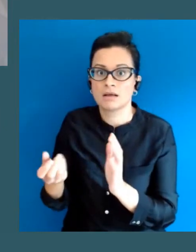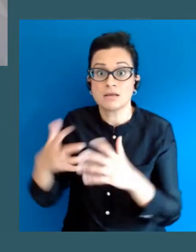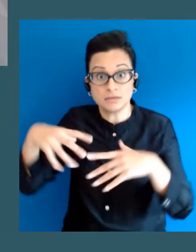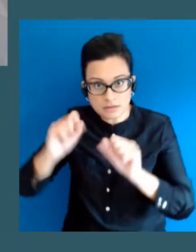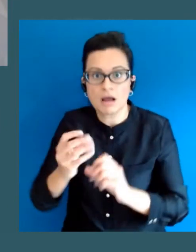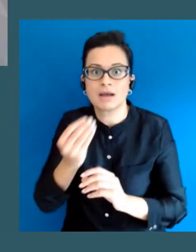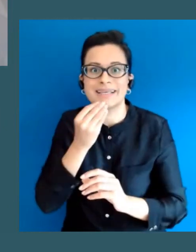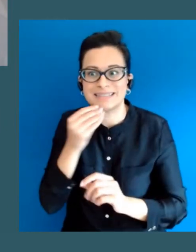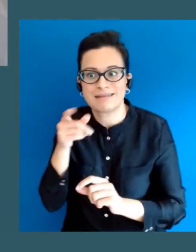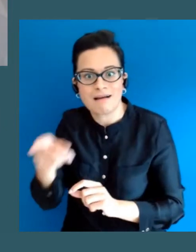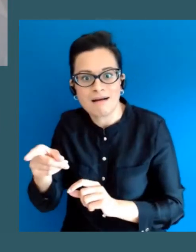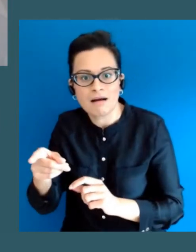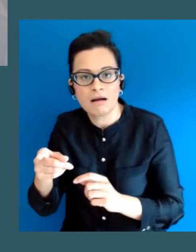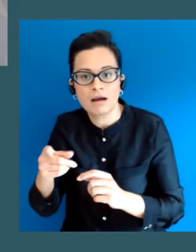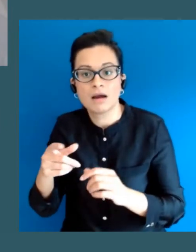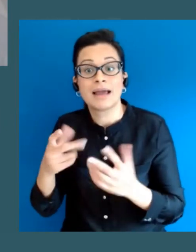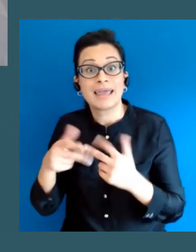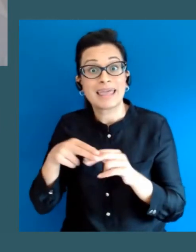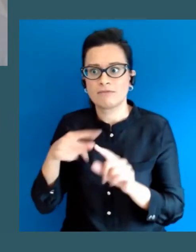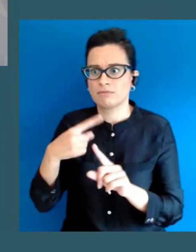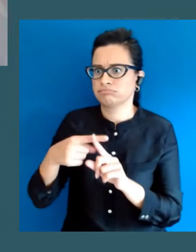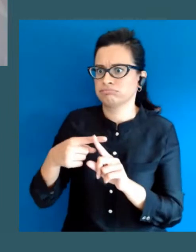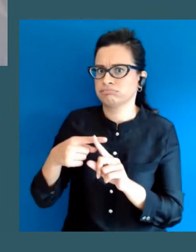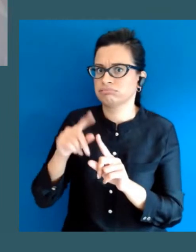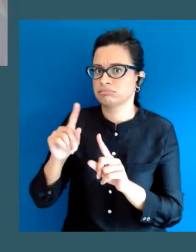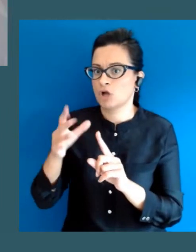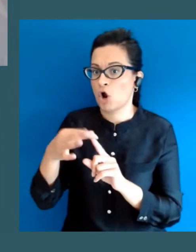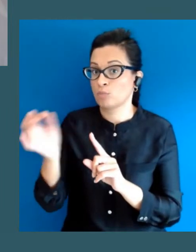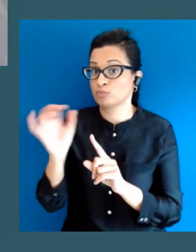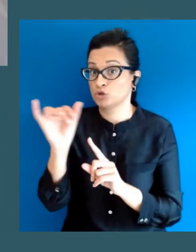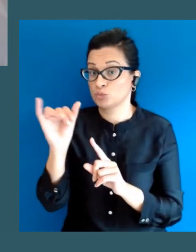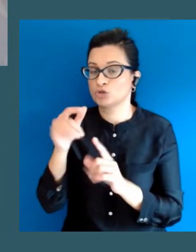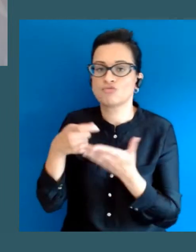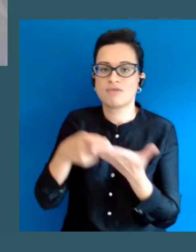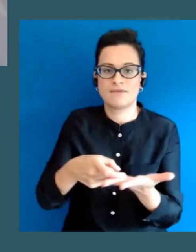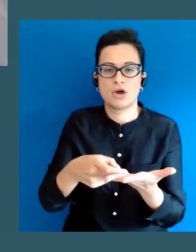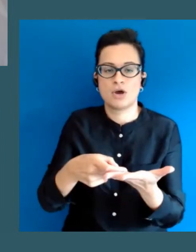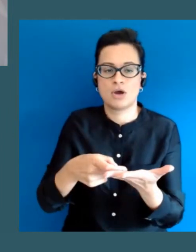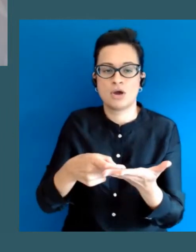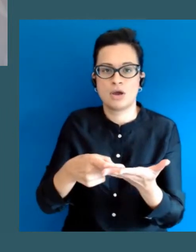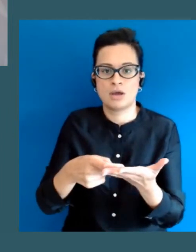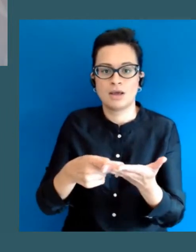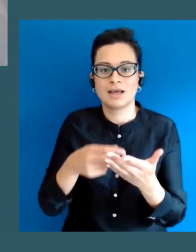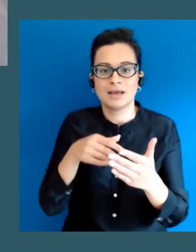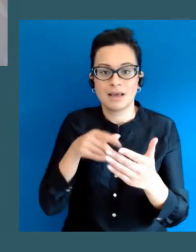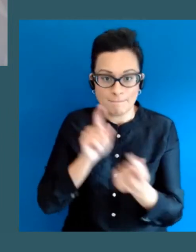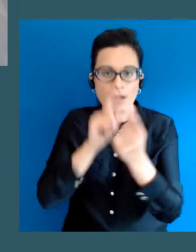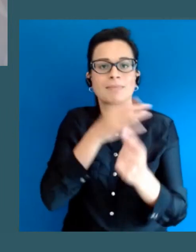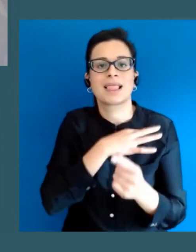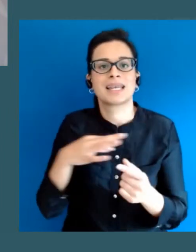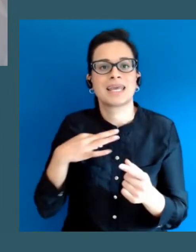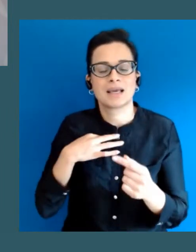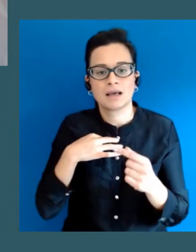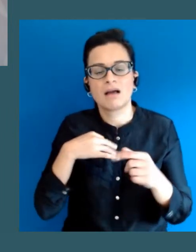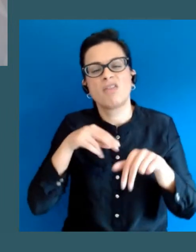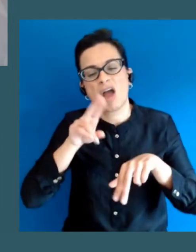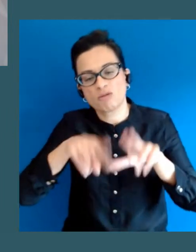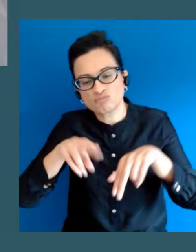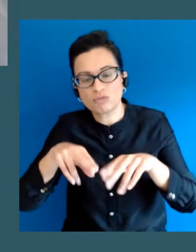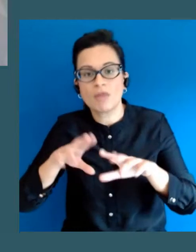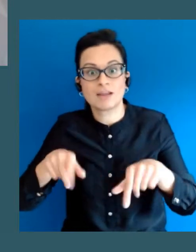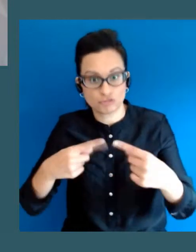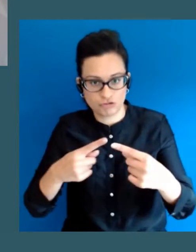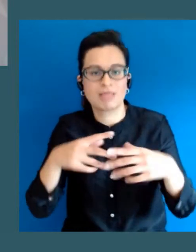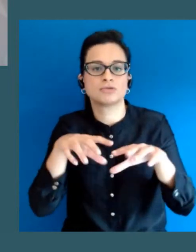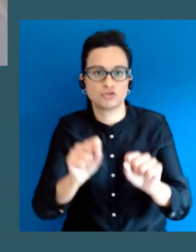anyway. And if it's positive, then the only option might be to refer to get seen in the clinic, and then they have access to a challenge. So I think it's trying